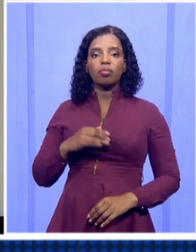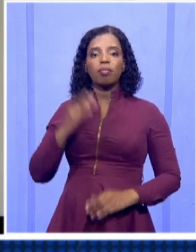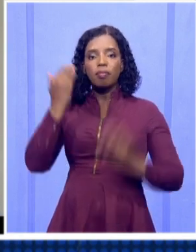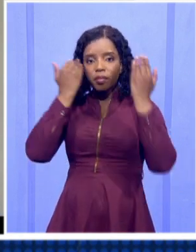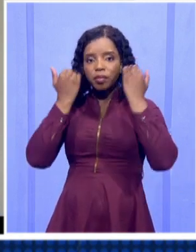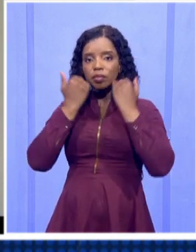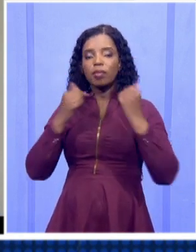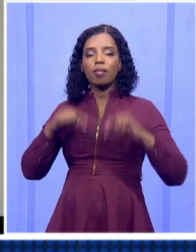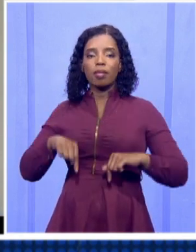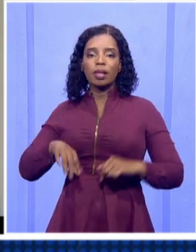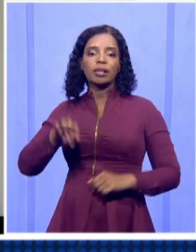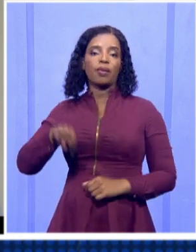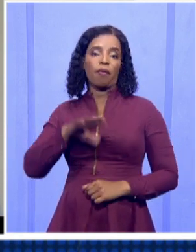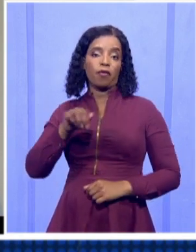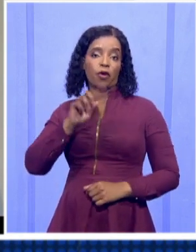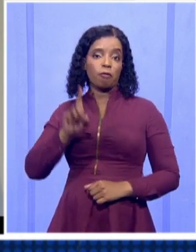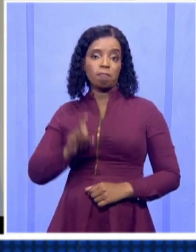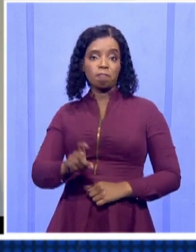judiciary?